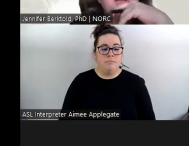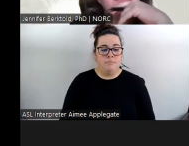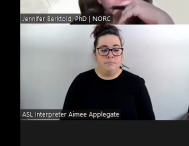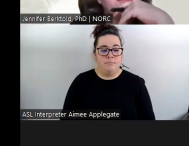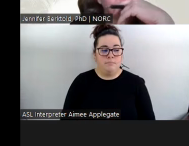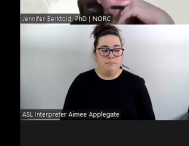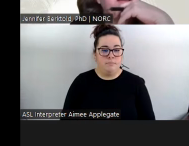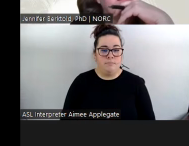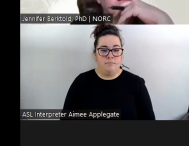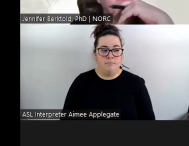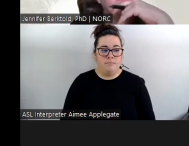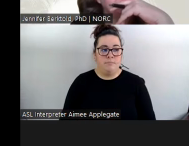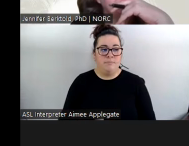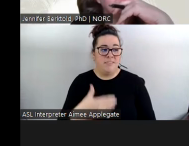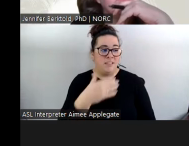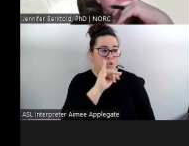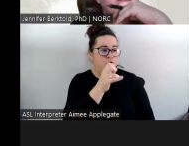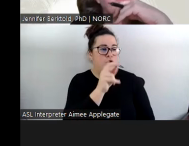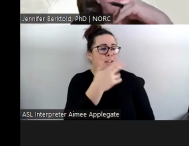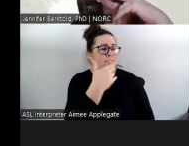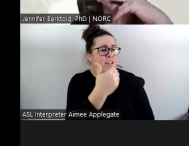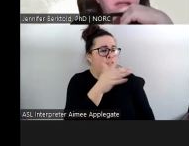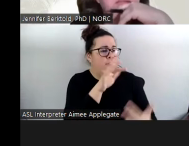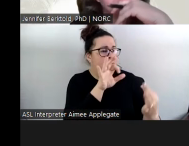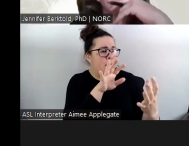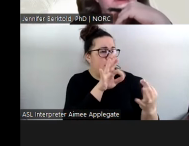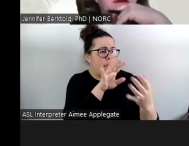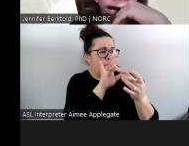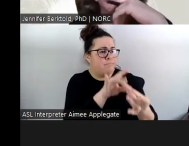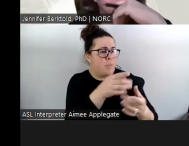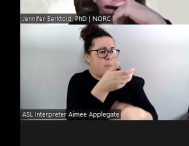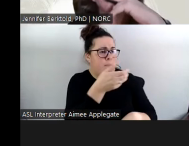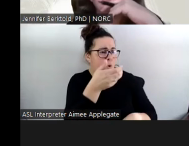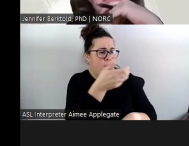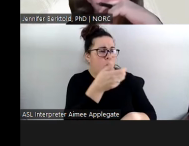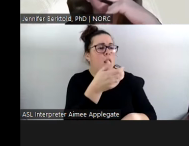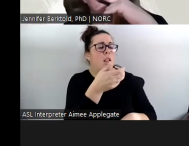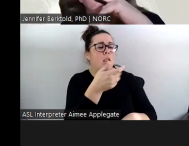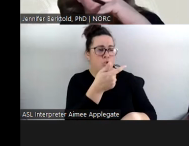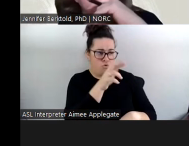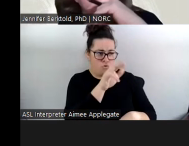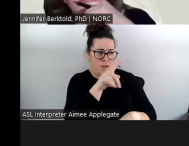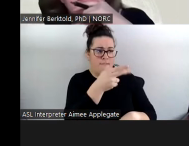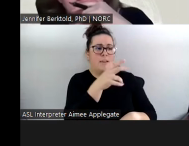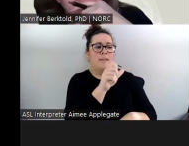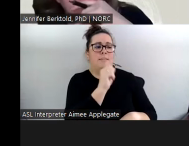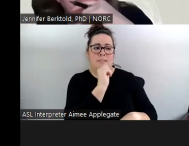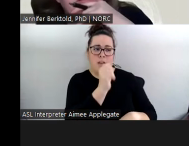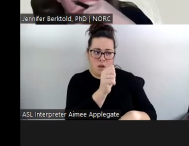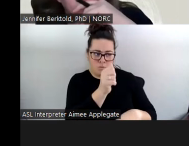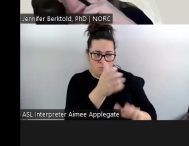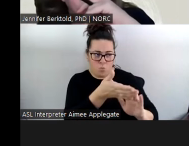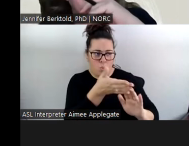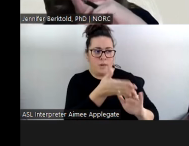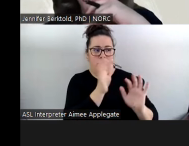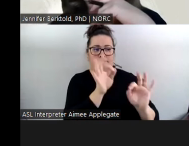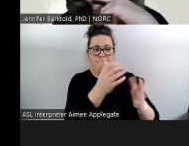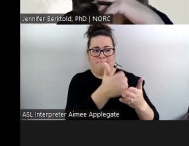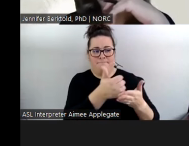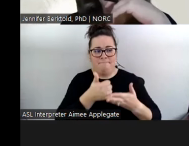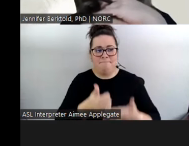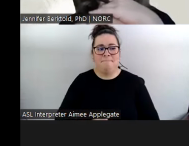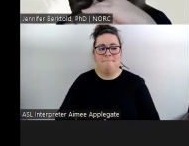John, thanks for that feedback on the mobile screens. Some of the graphics have not been responsive. That's great. That's helpful to hear. Thank